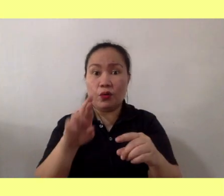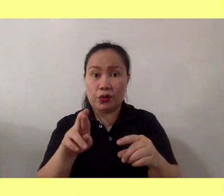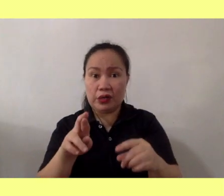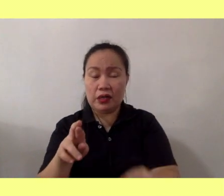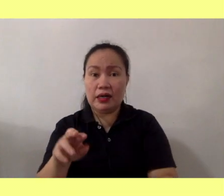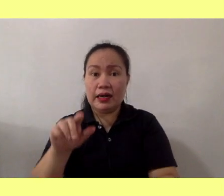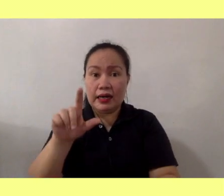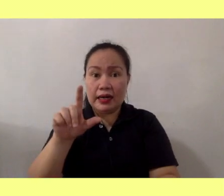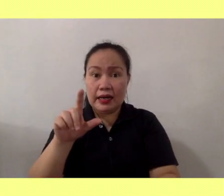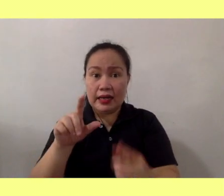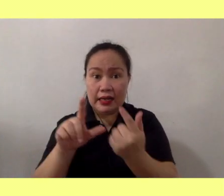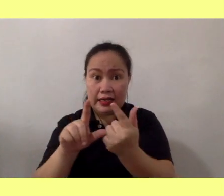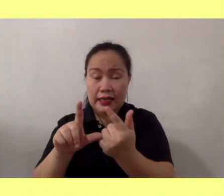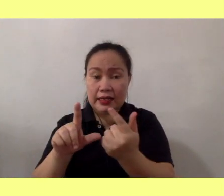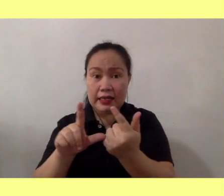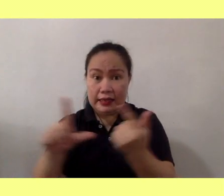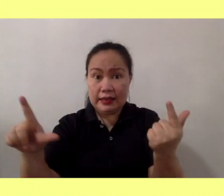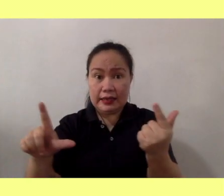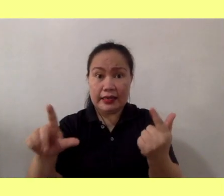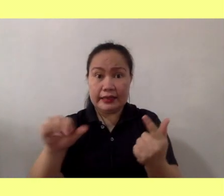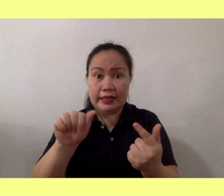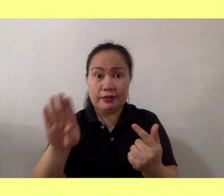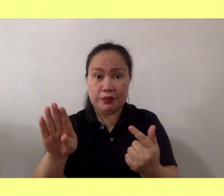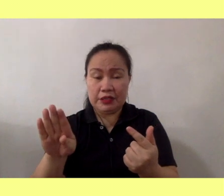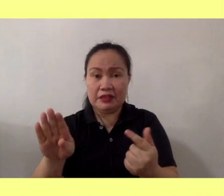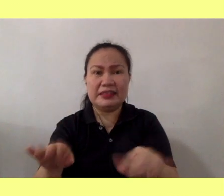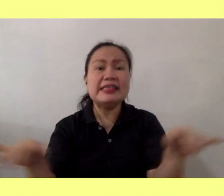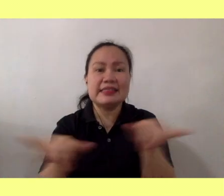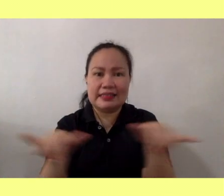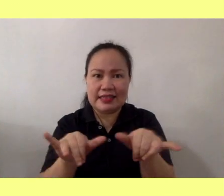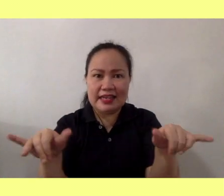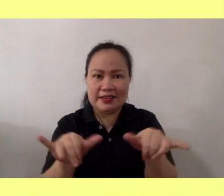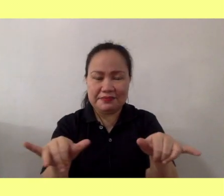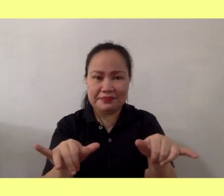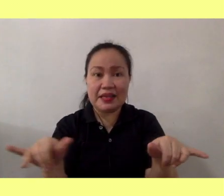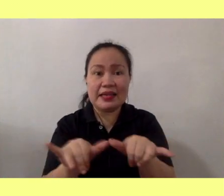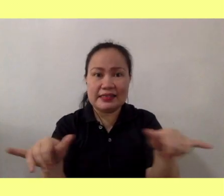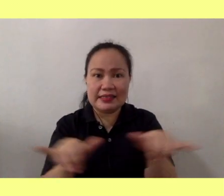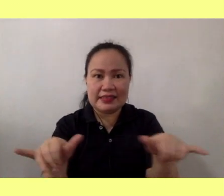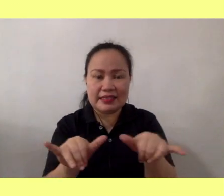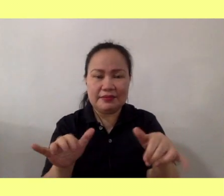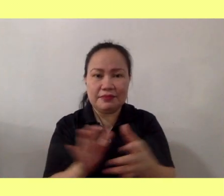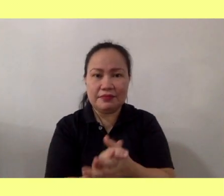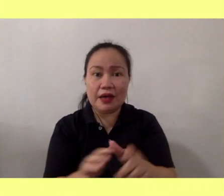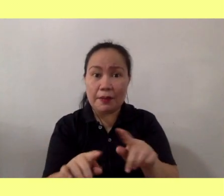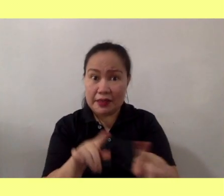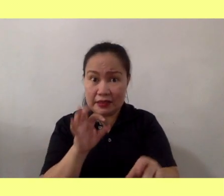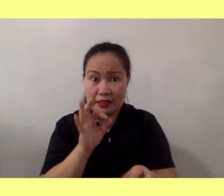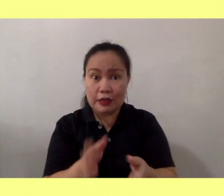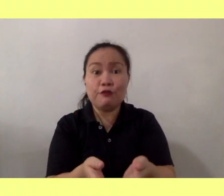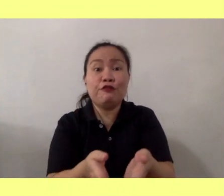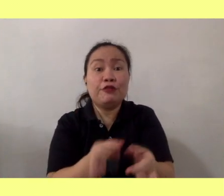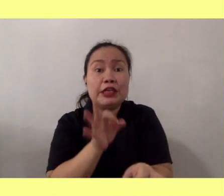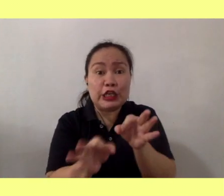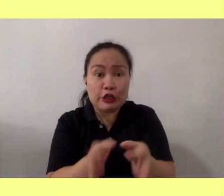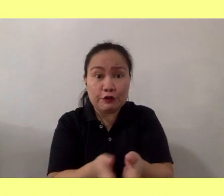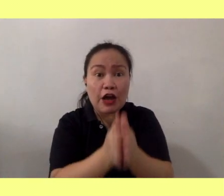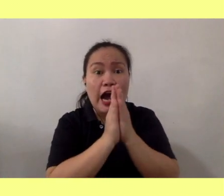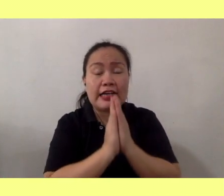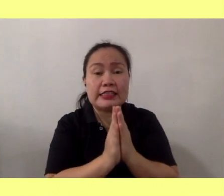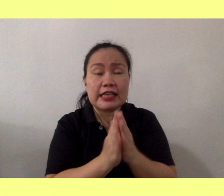ng condition na name the line using 2 points. So, dapat, ang sagot mo, yung pang 2 points na